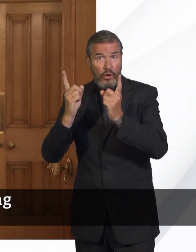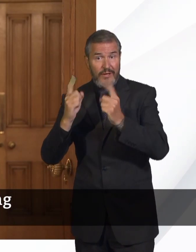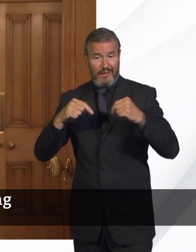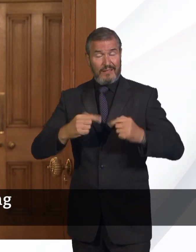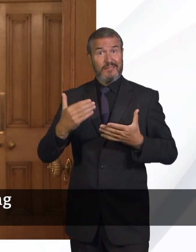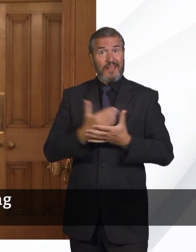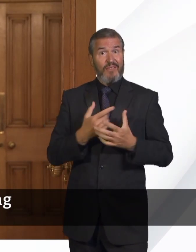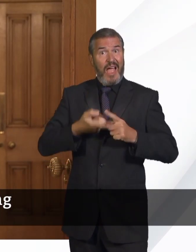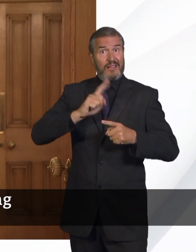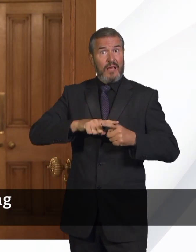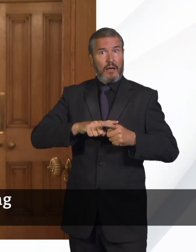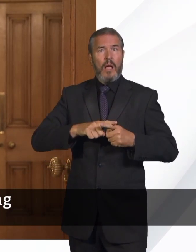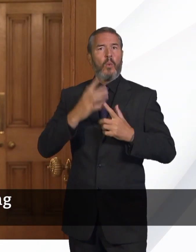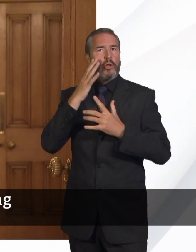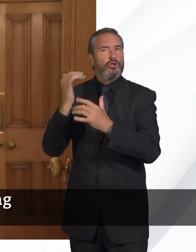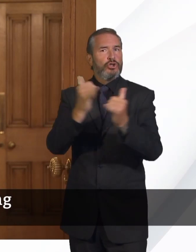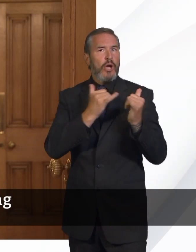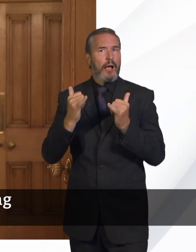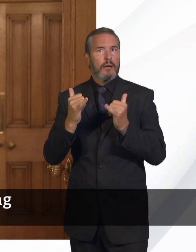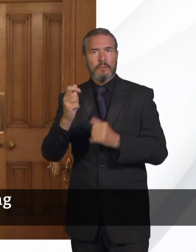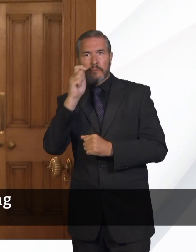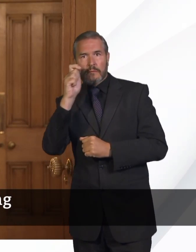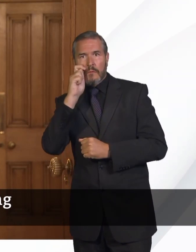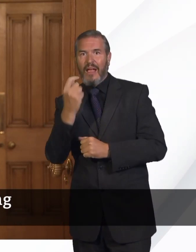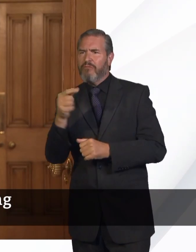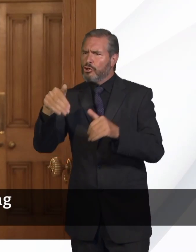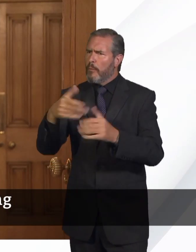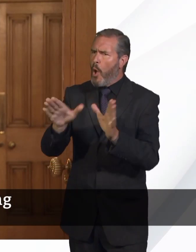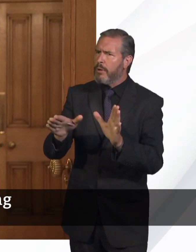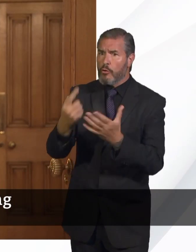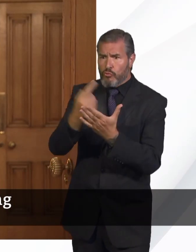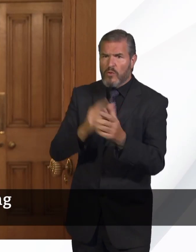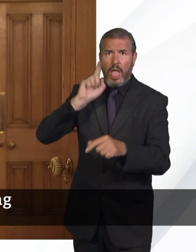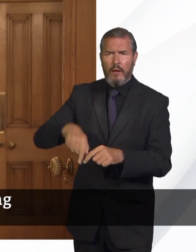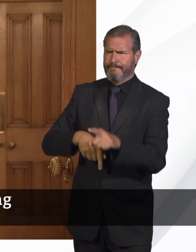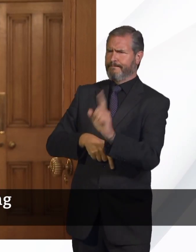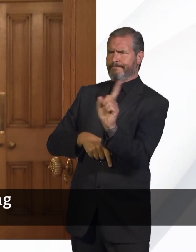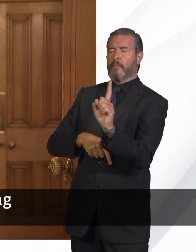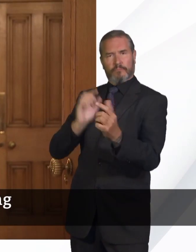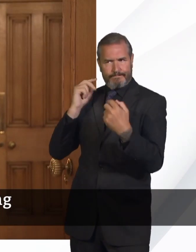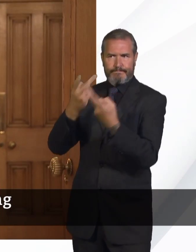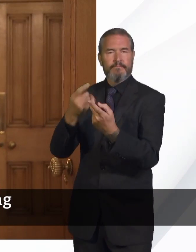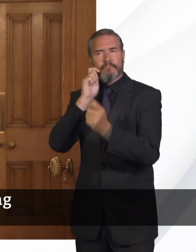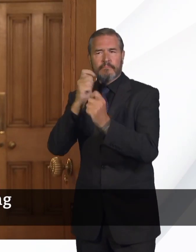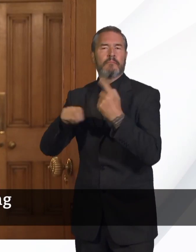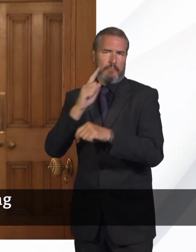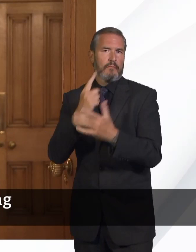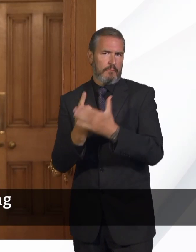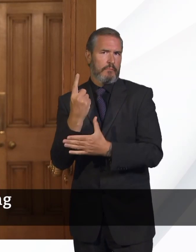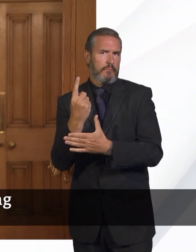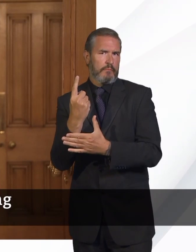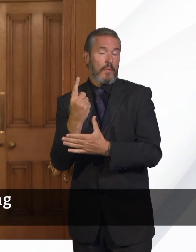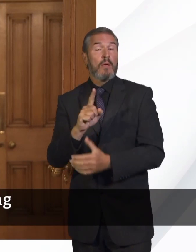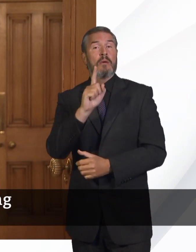Executive regularly carry out checks and respond to concerns from the public regarding risks in the workplace. But of